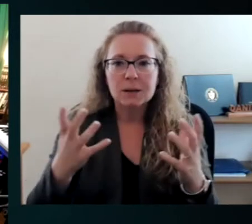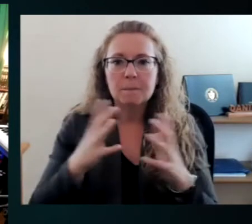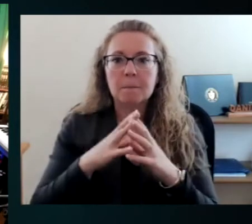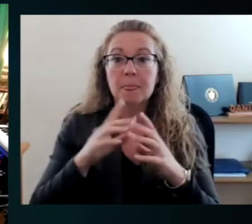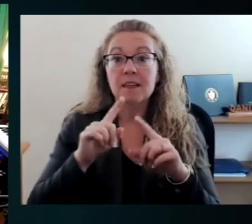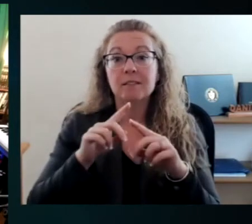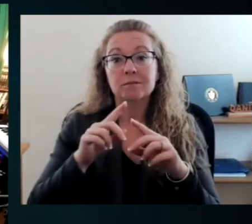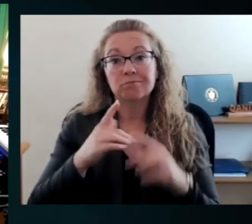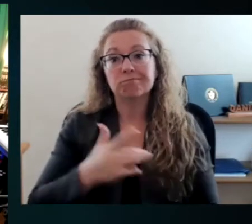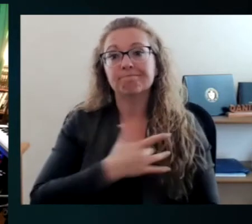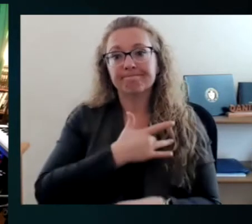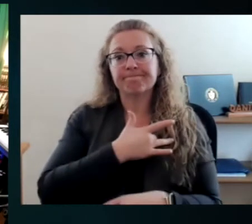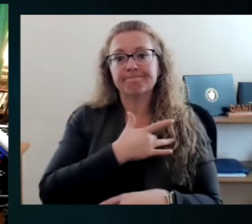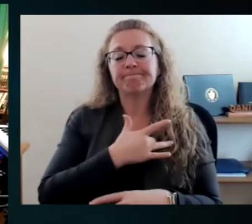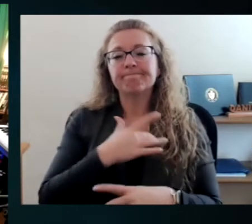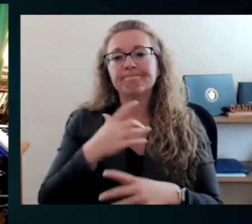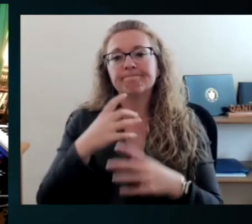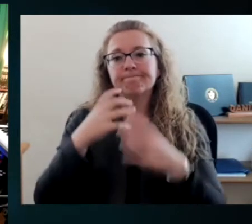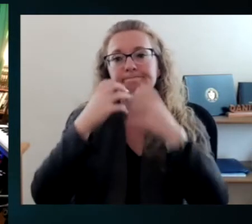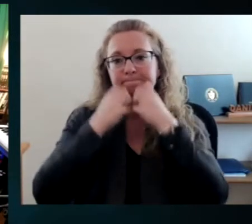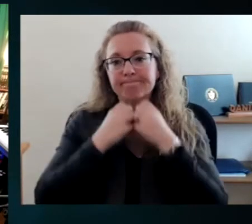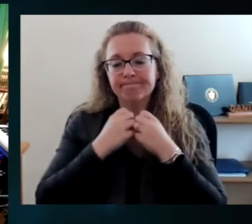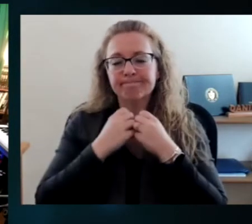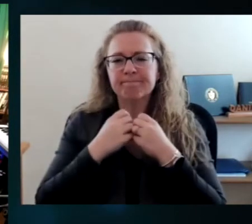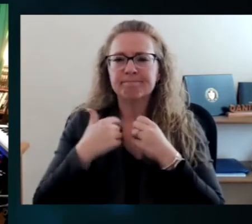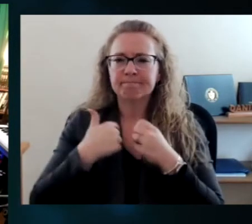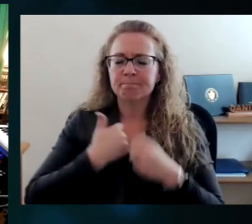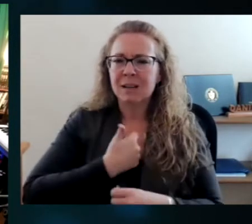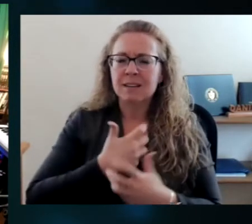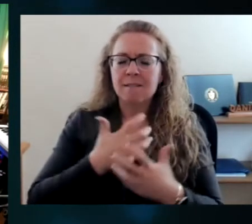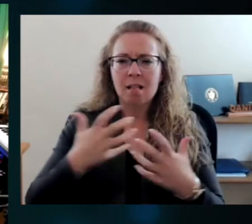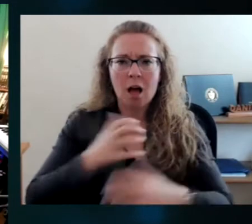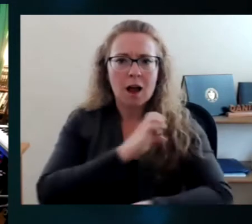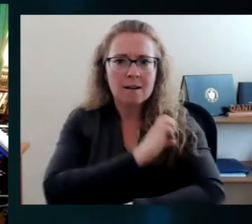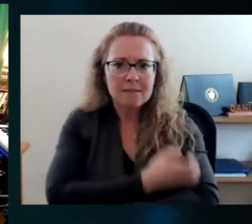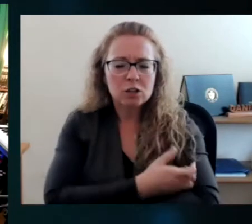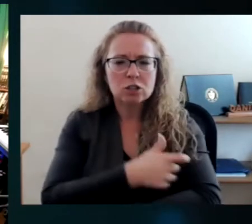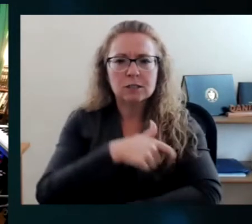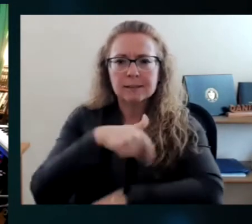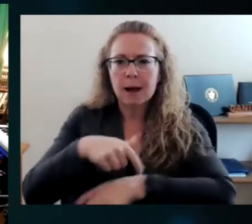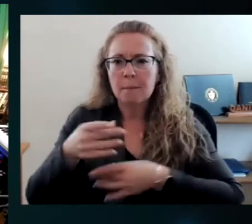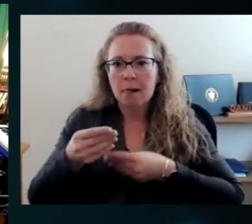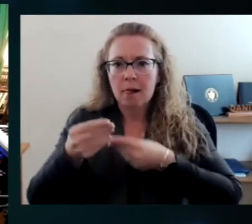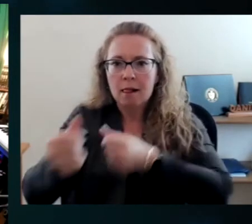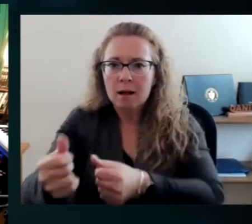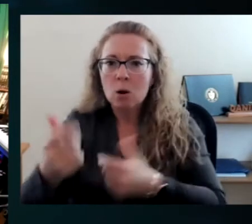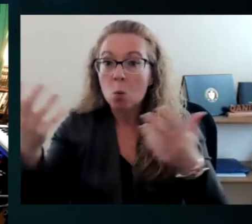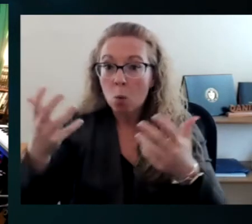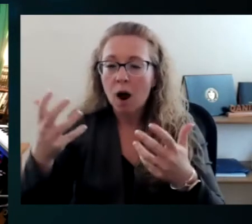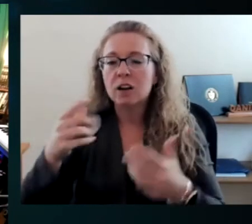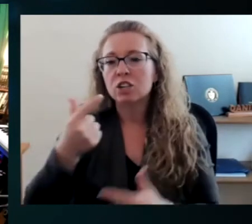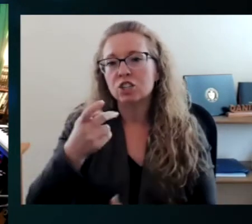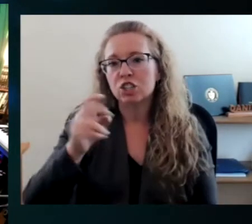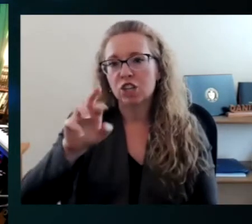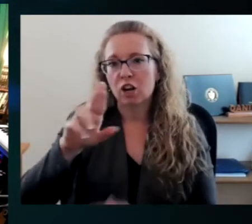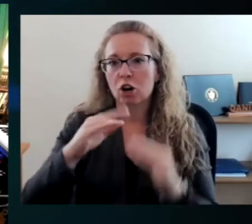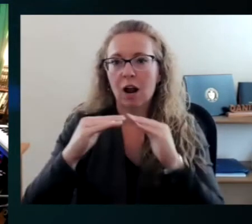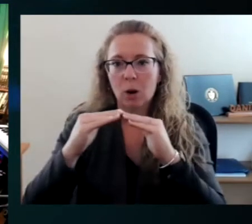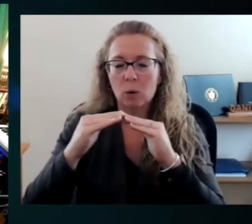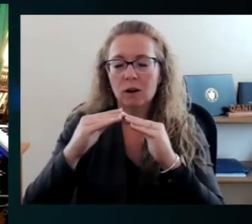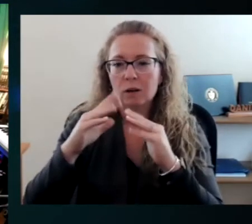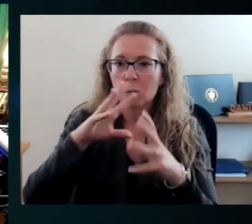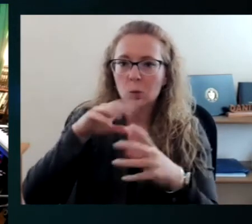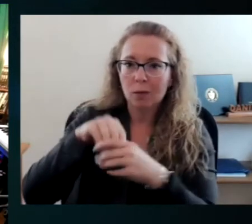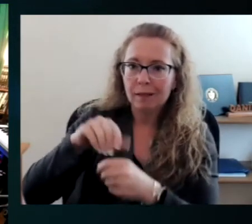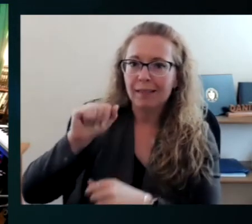now. I've been putting a lot of time and energy into gender equity within the HCI community, and I'm sort of excited